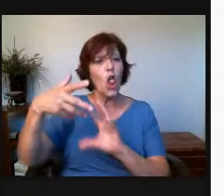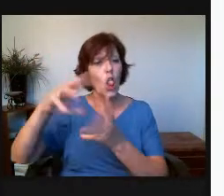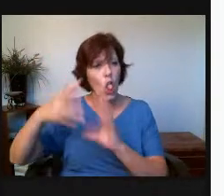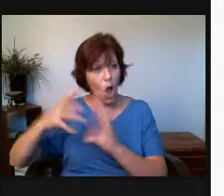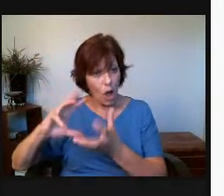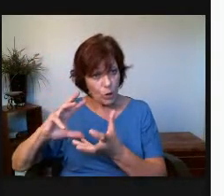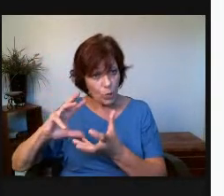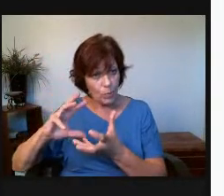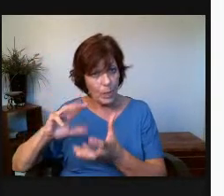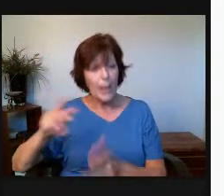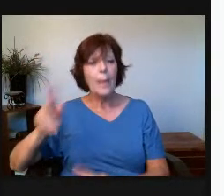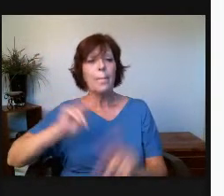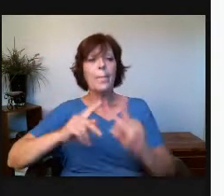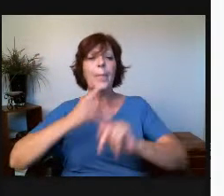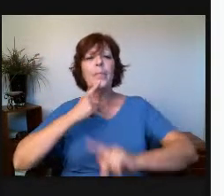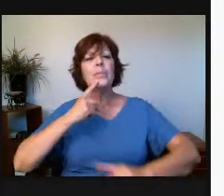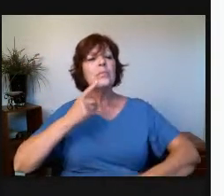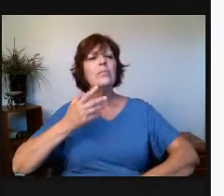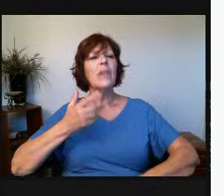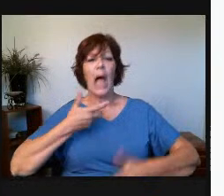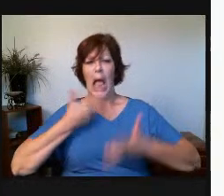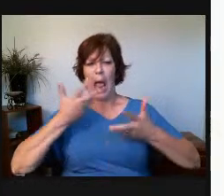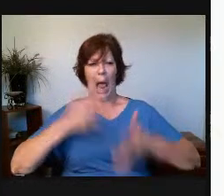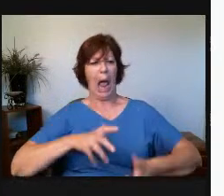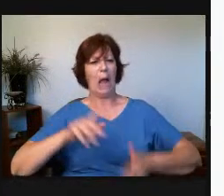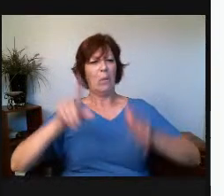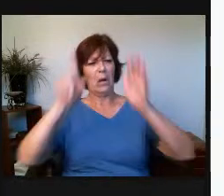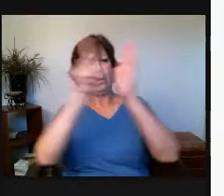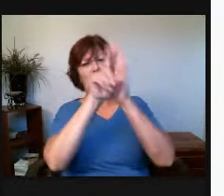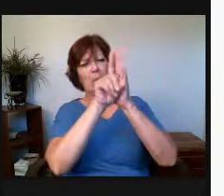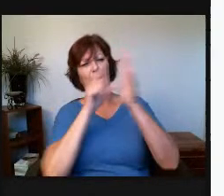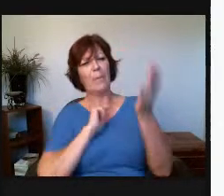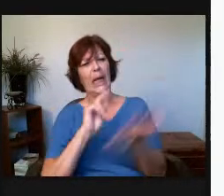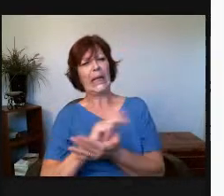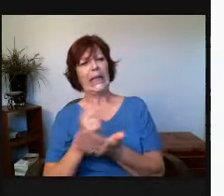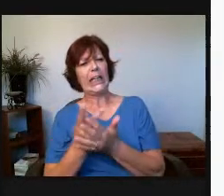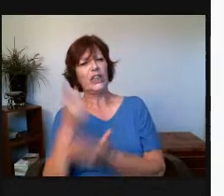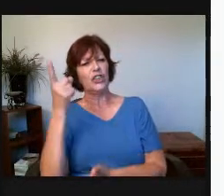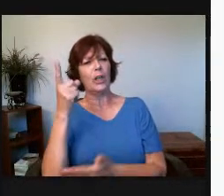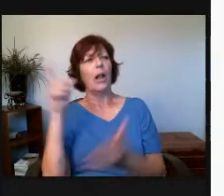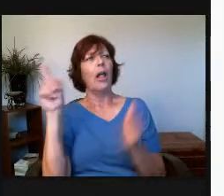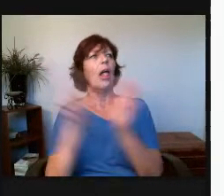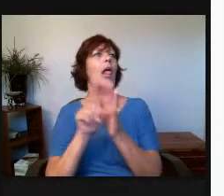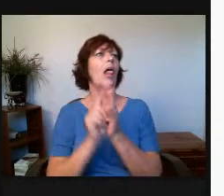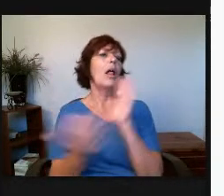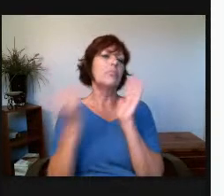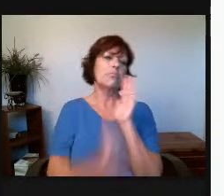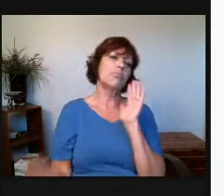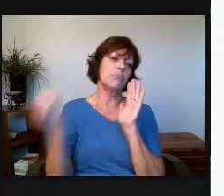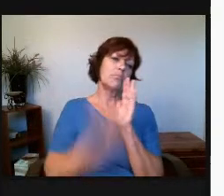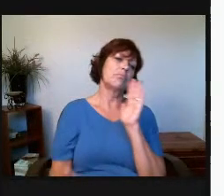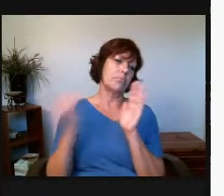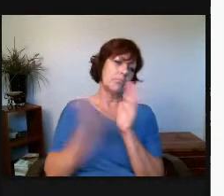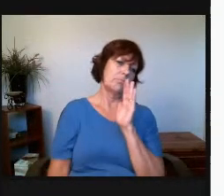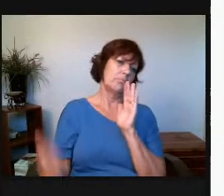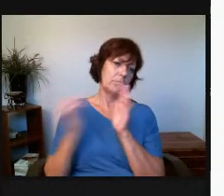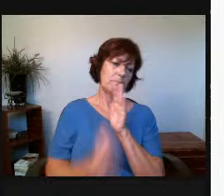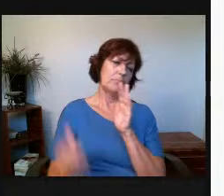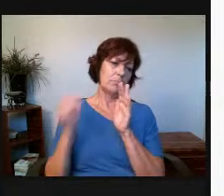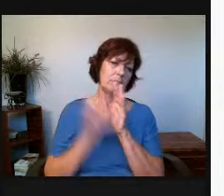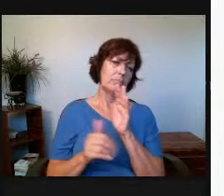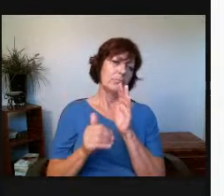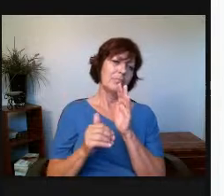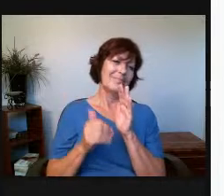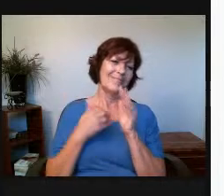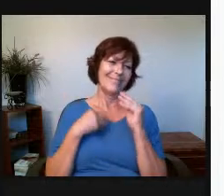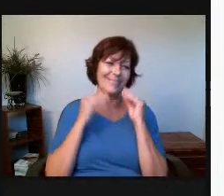people frequently say to us, well, I don't want to put a smoke detector in my kitchen. Then it goes off every time I cook. And I always smile